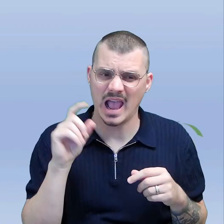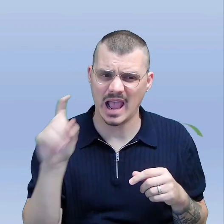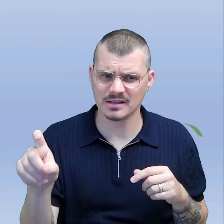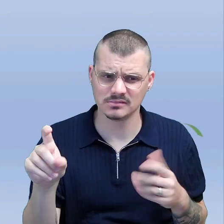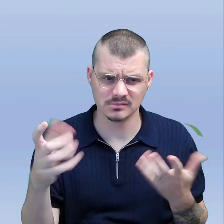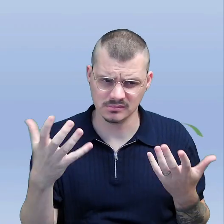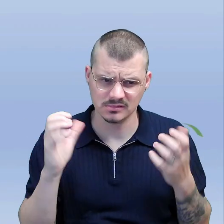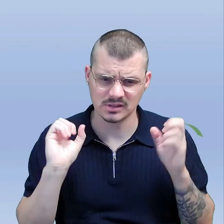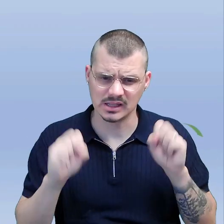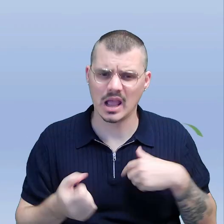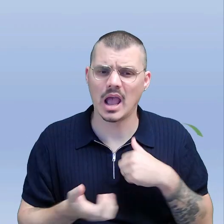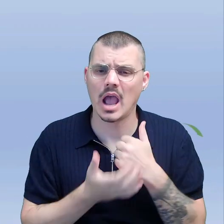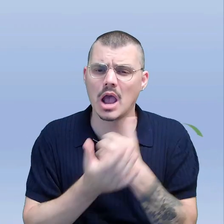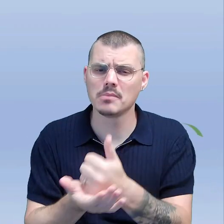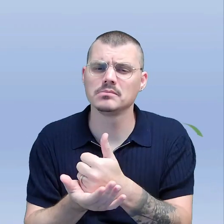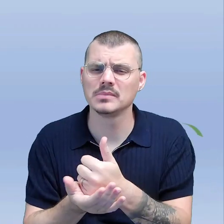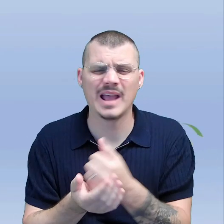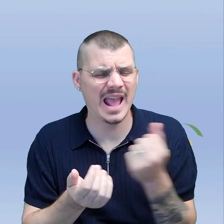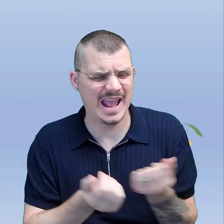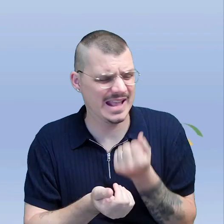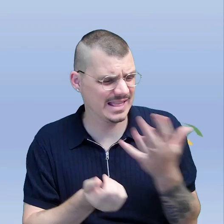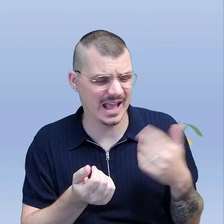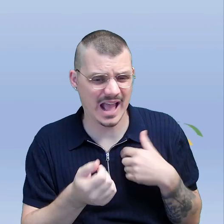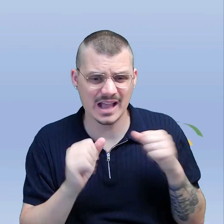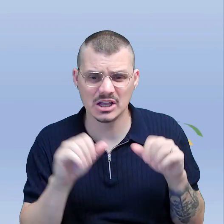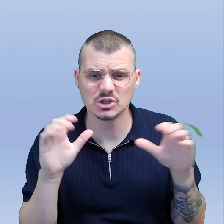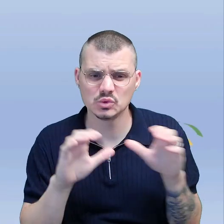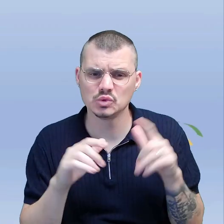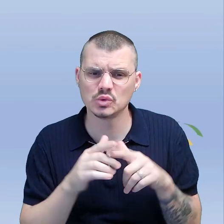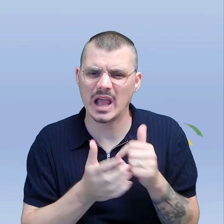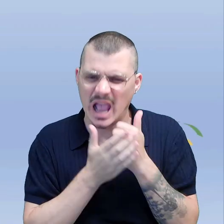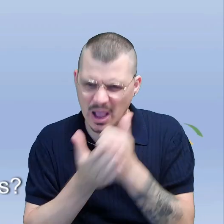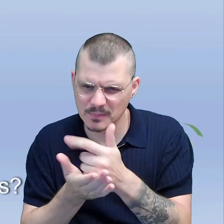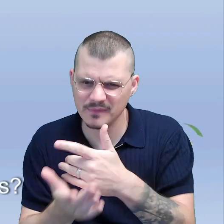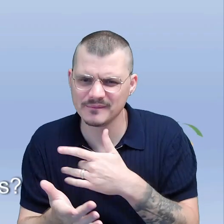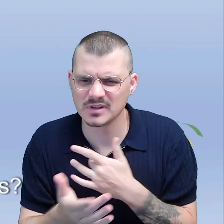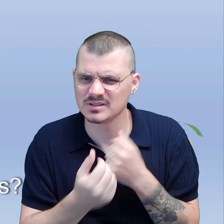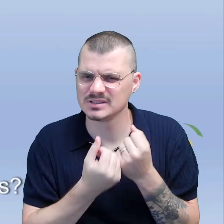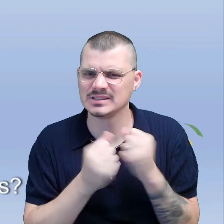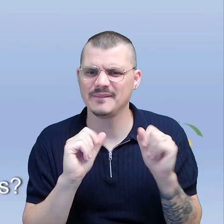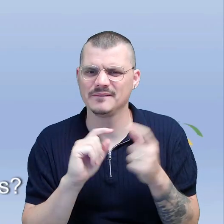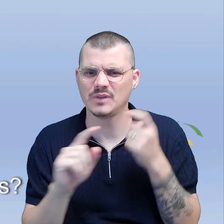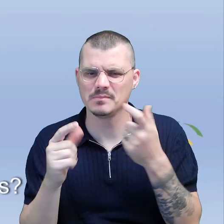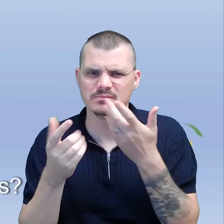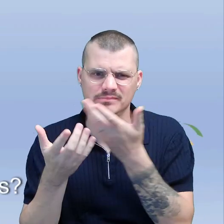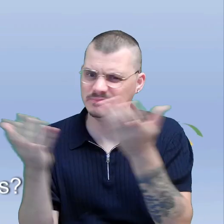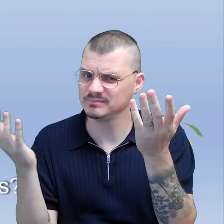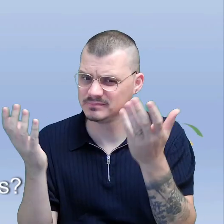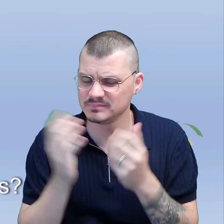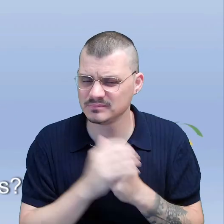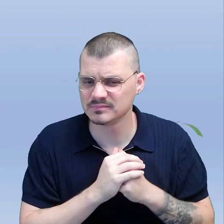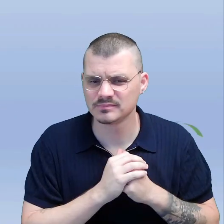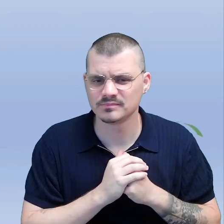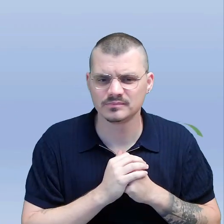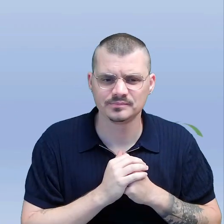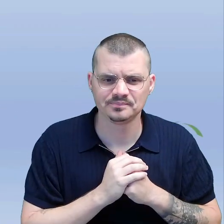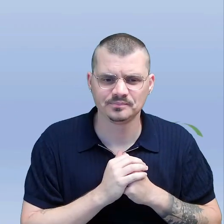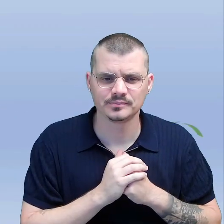ask if I can help. Is there anything that I can do to help you feel safer from these